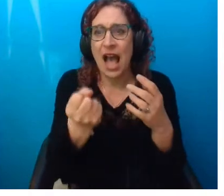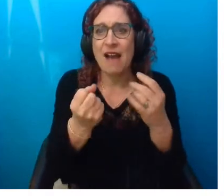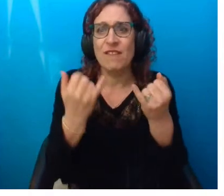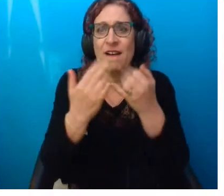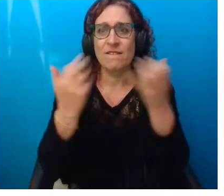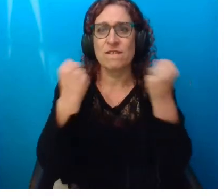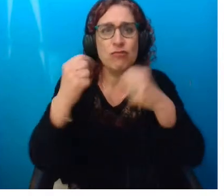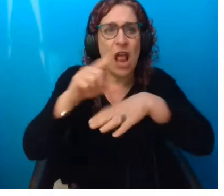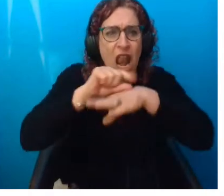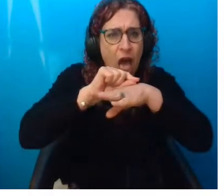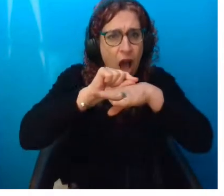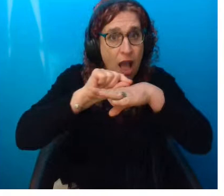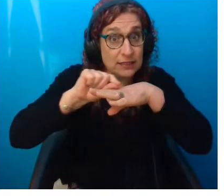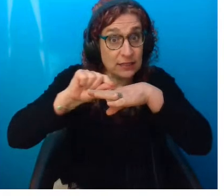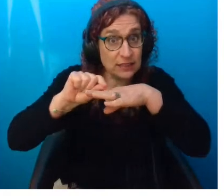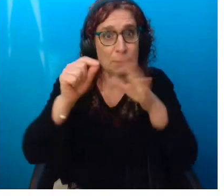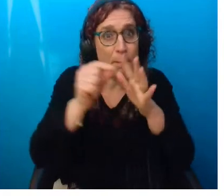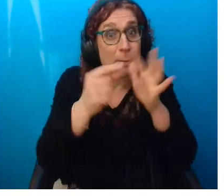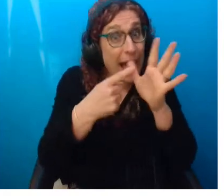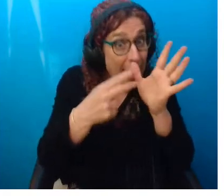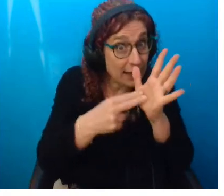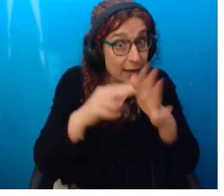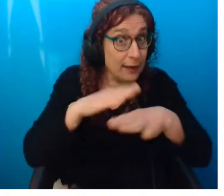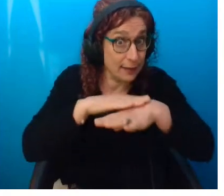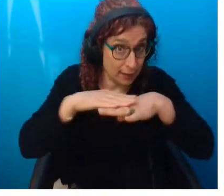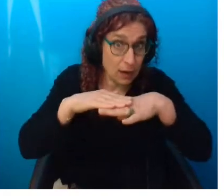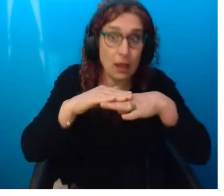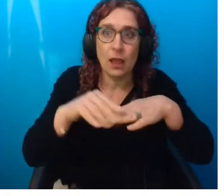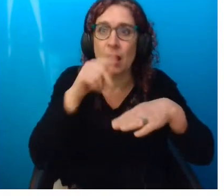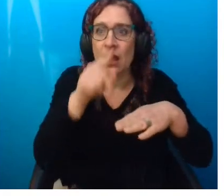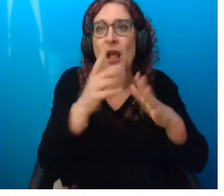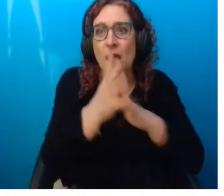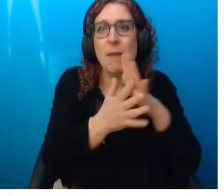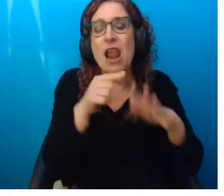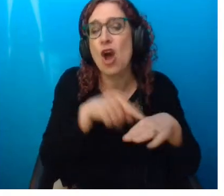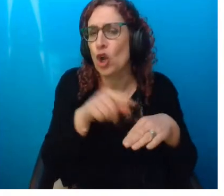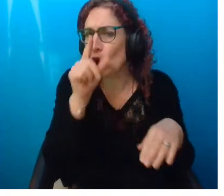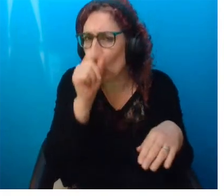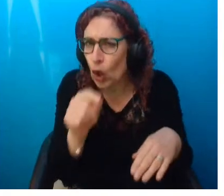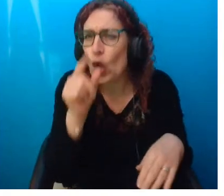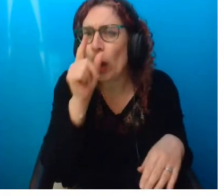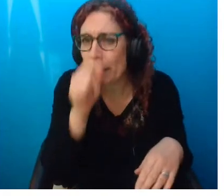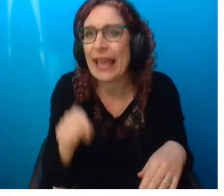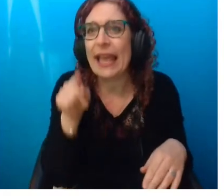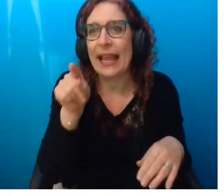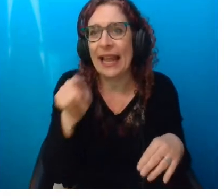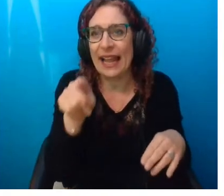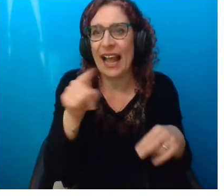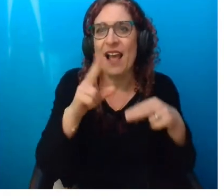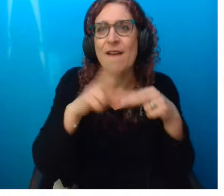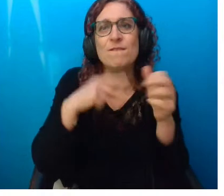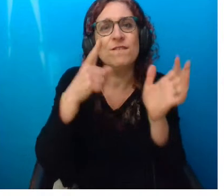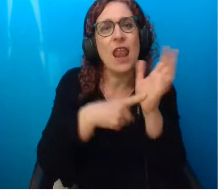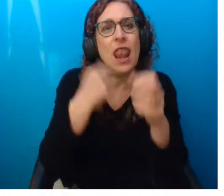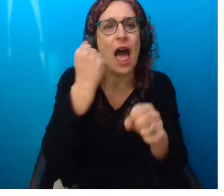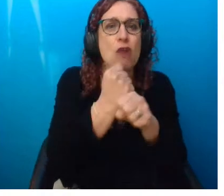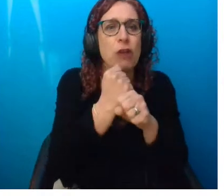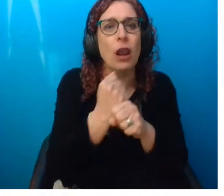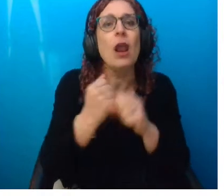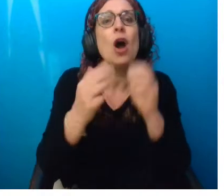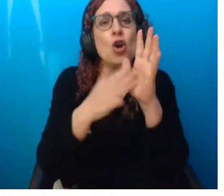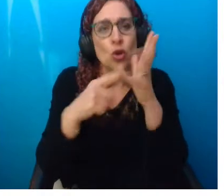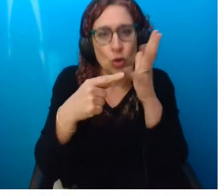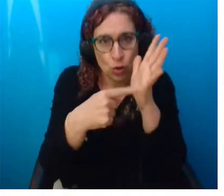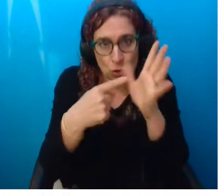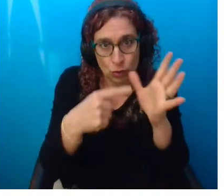more likely. That sort of signifies a filaggrin mutation. And 50% of those with eczema have